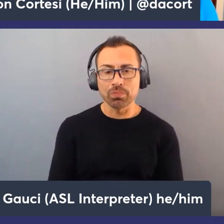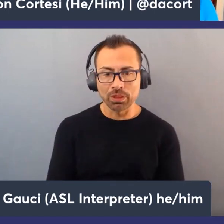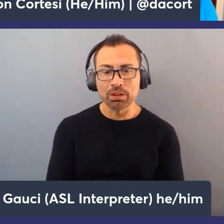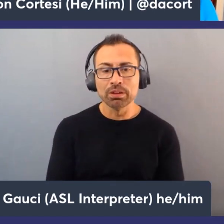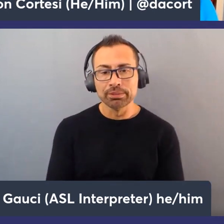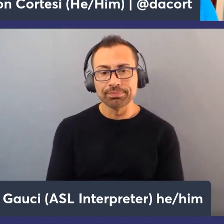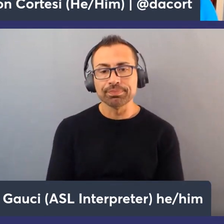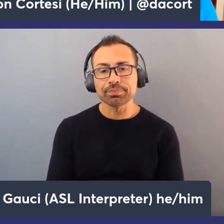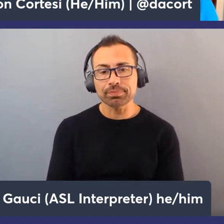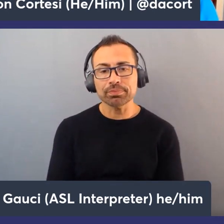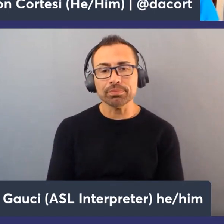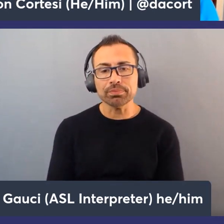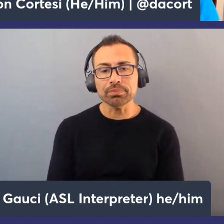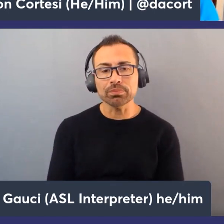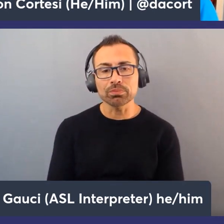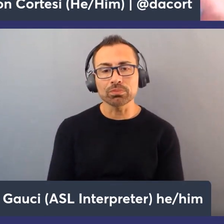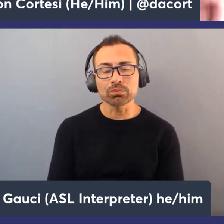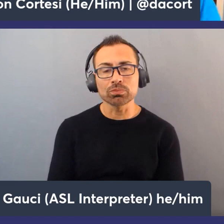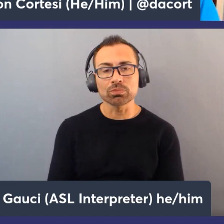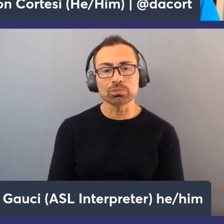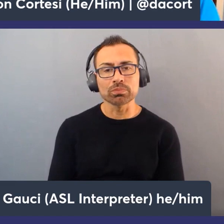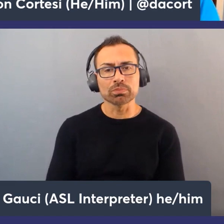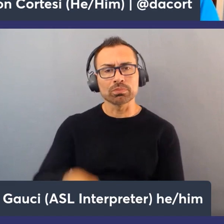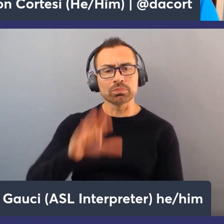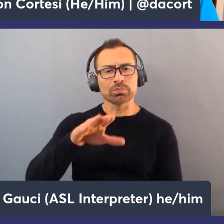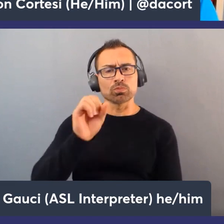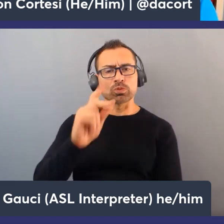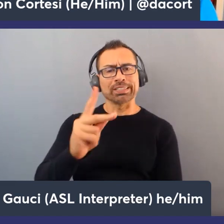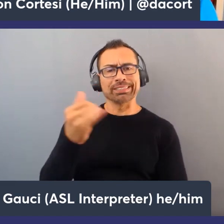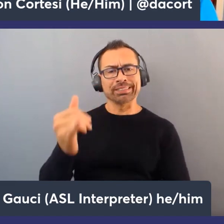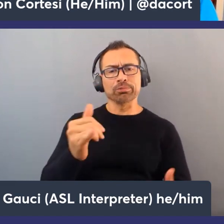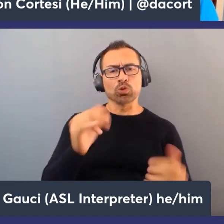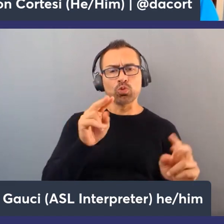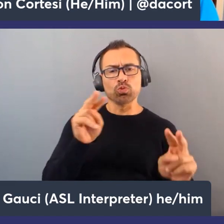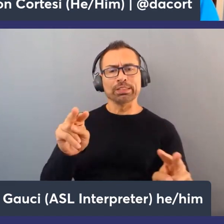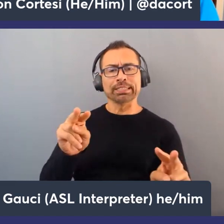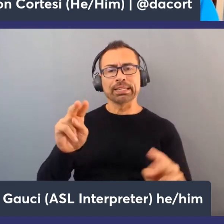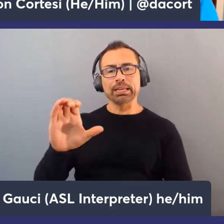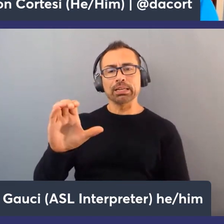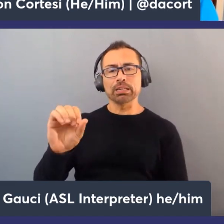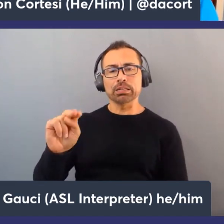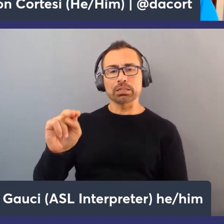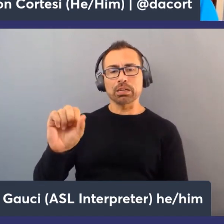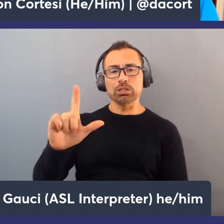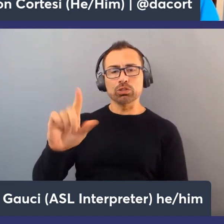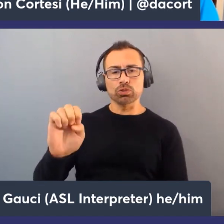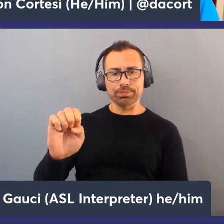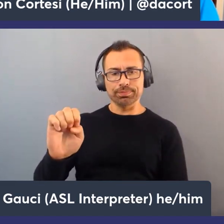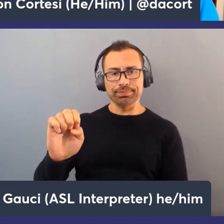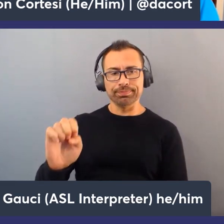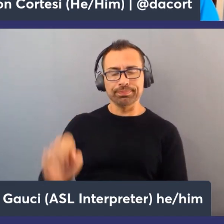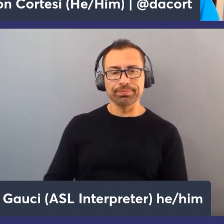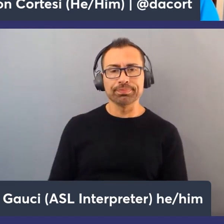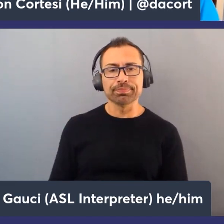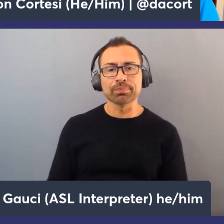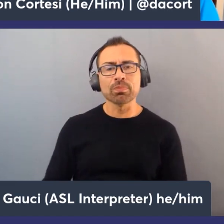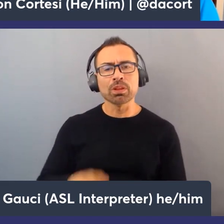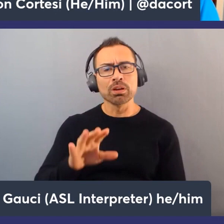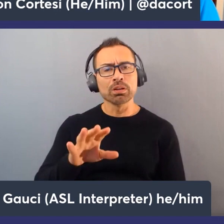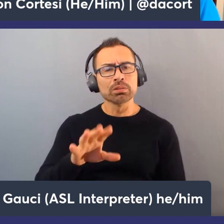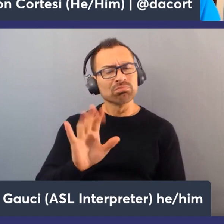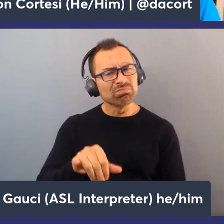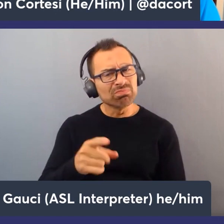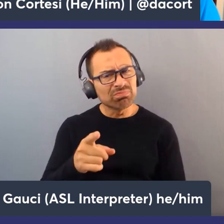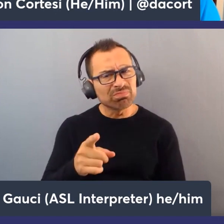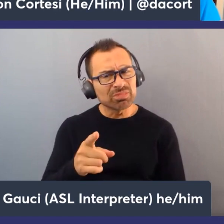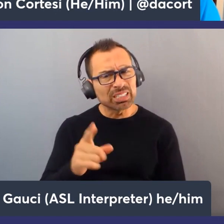All right, cool. I think we're ready to go to the console now. All right. And then is that popped